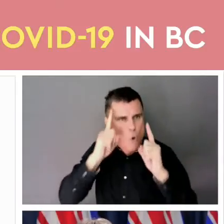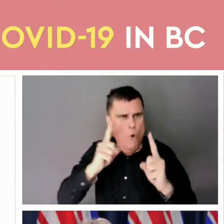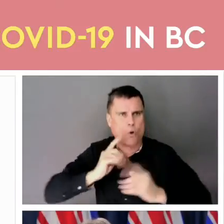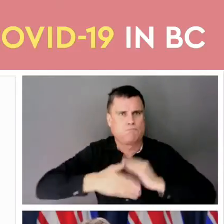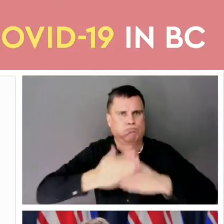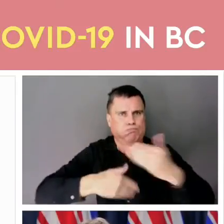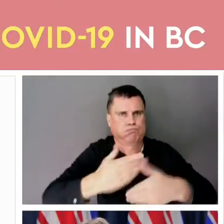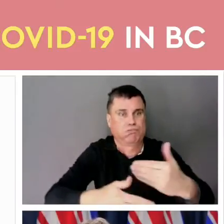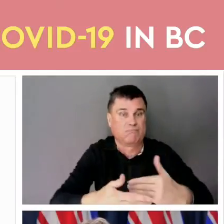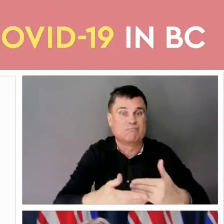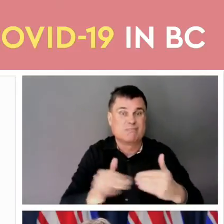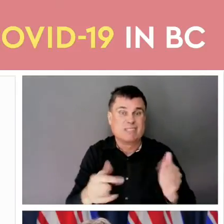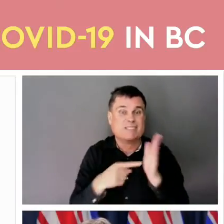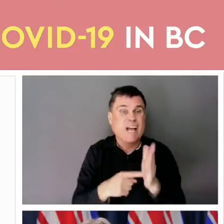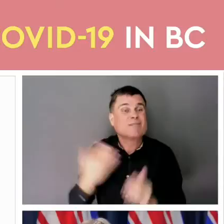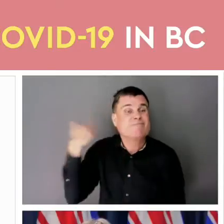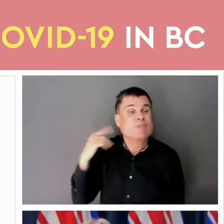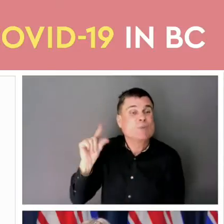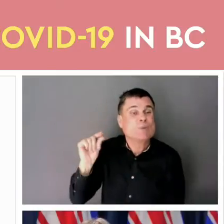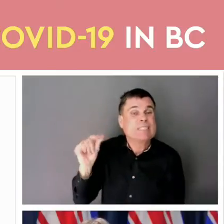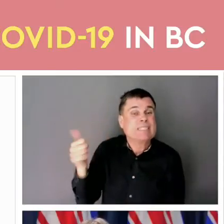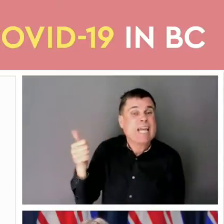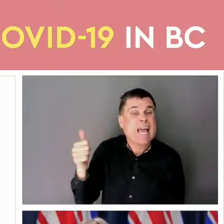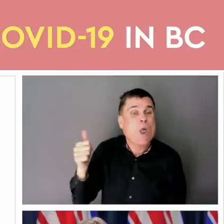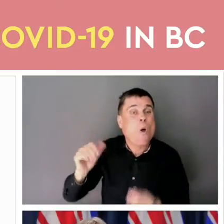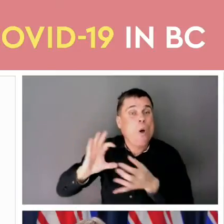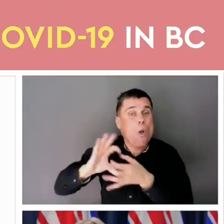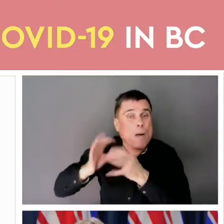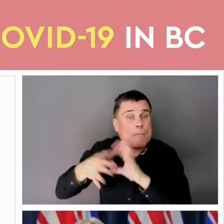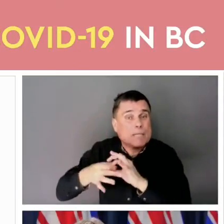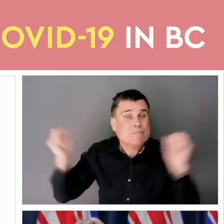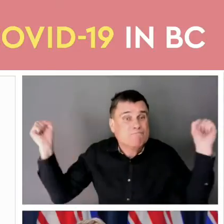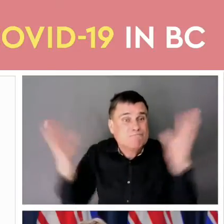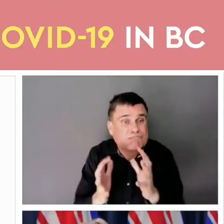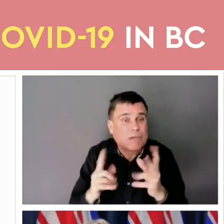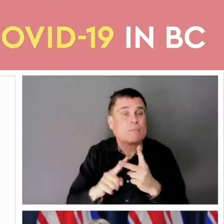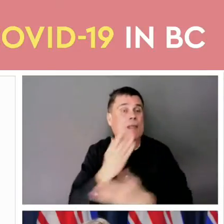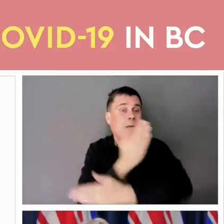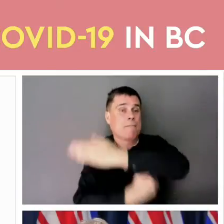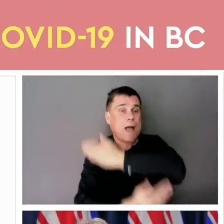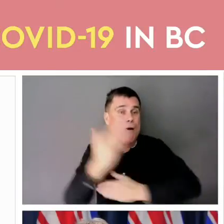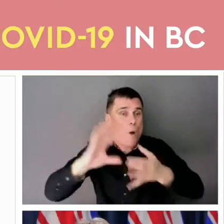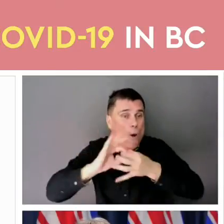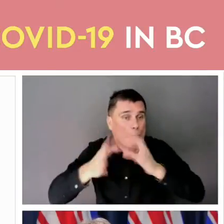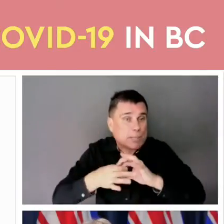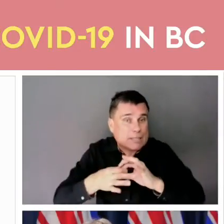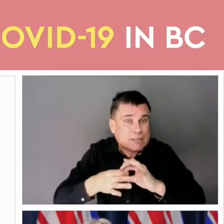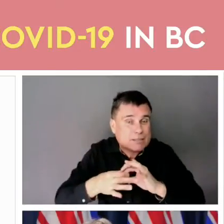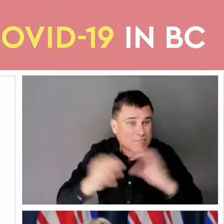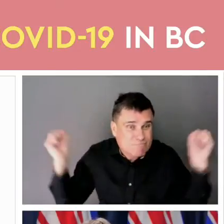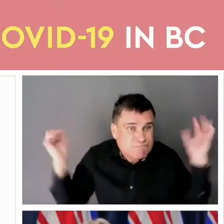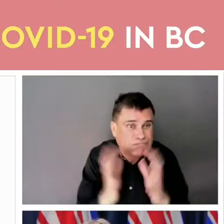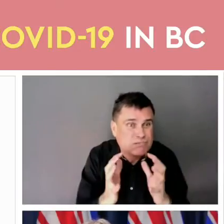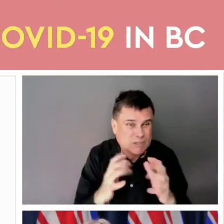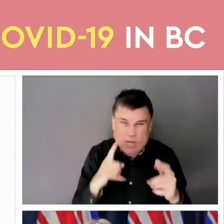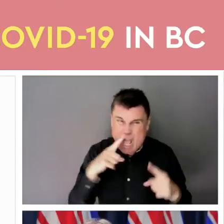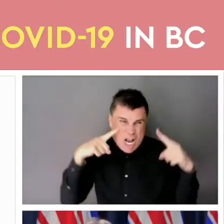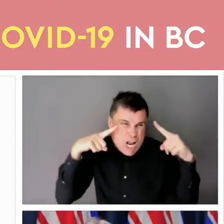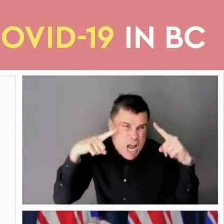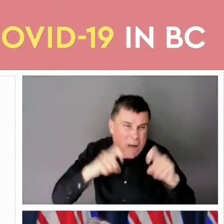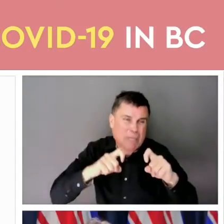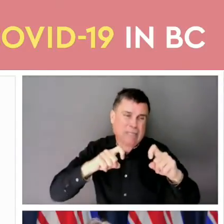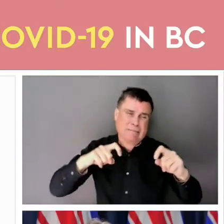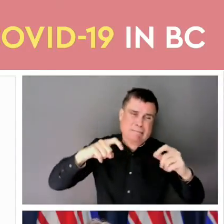the 2010 Olympic and Paralympic Games, where, you know, one of the most complex events in the year in the world that you